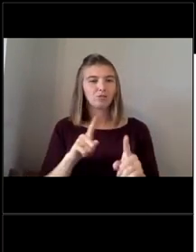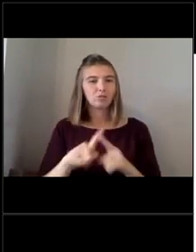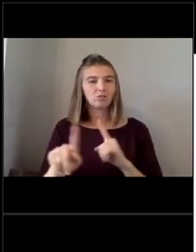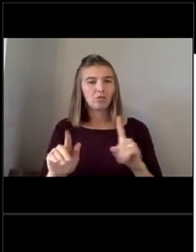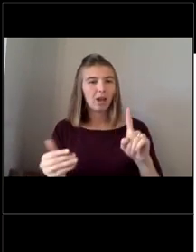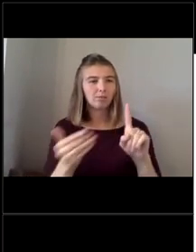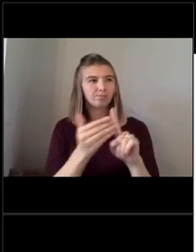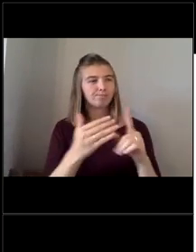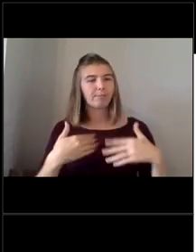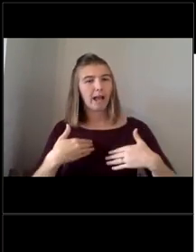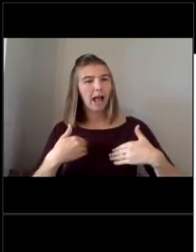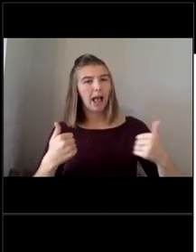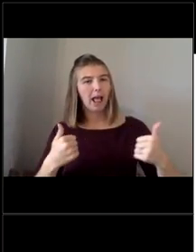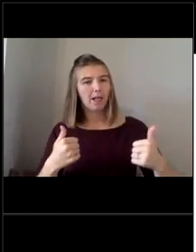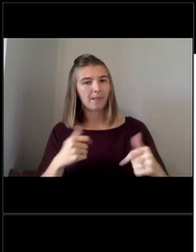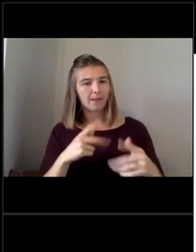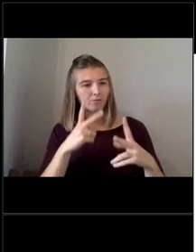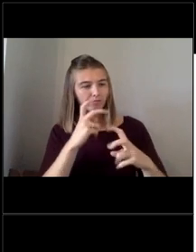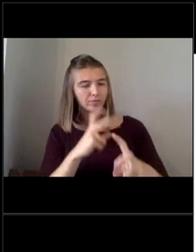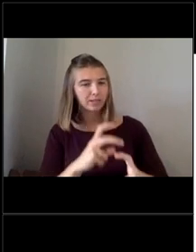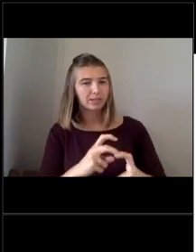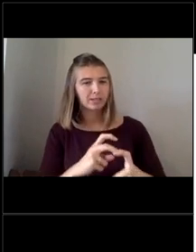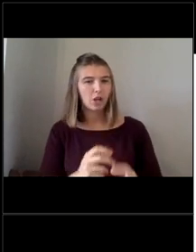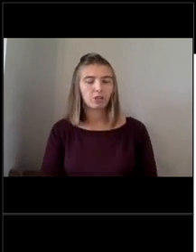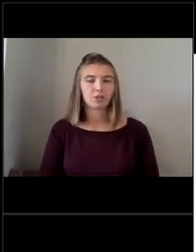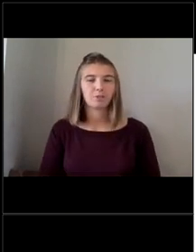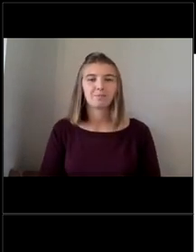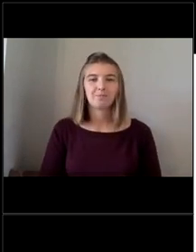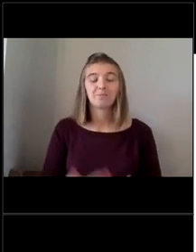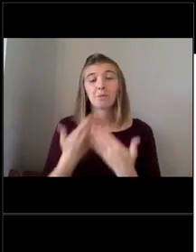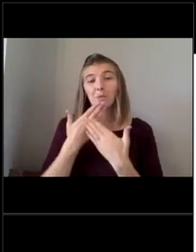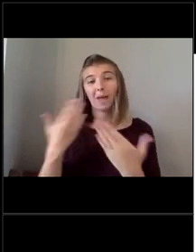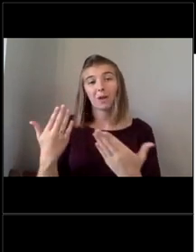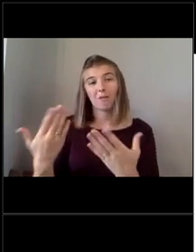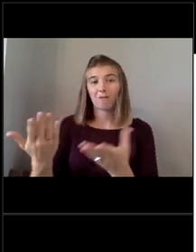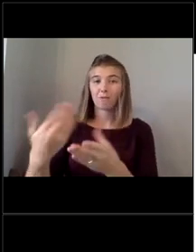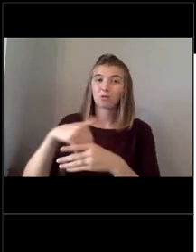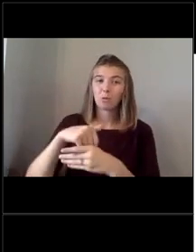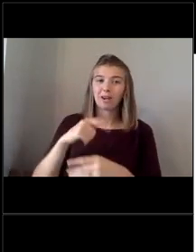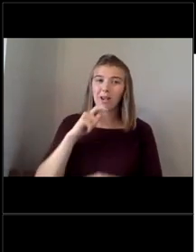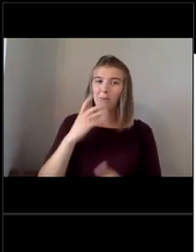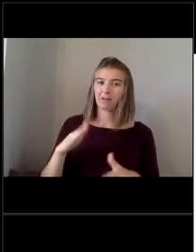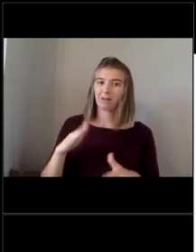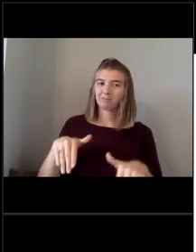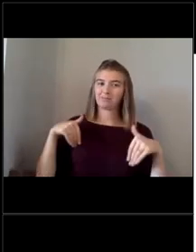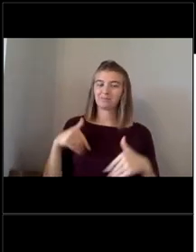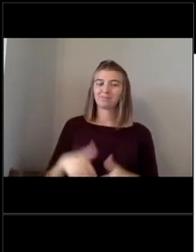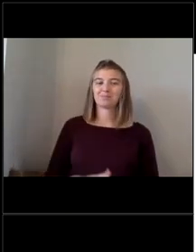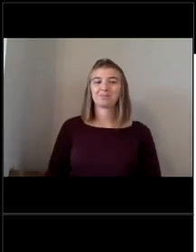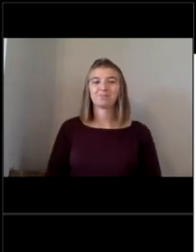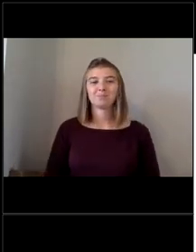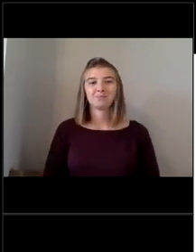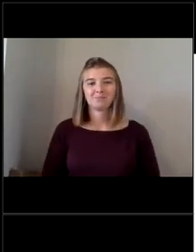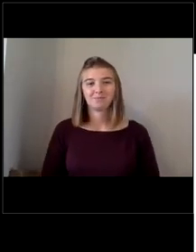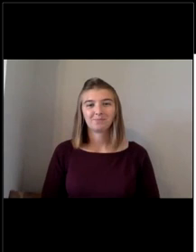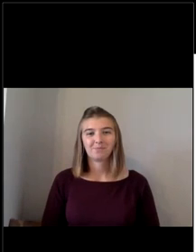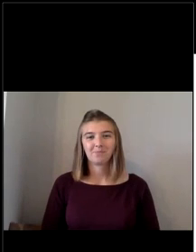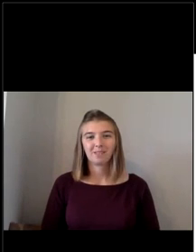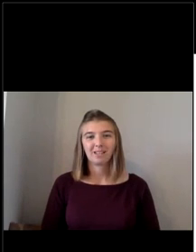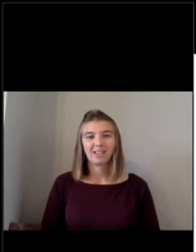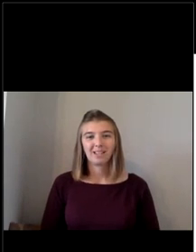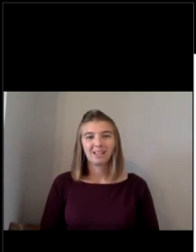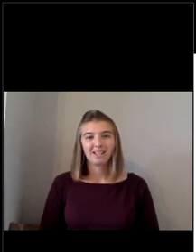to scientific research. Desiree, thank you ever so much for joining us. I shall step back and let you take it away. Thanks,